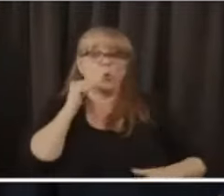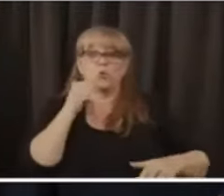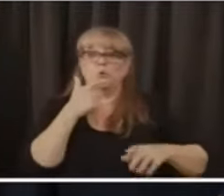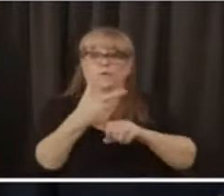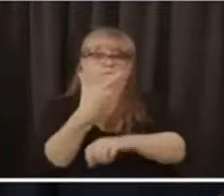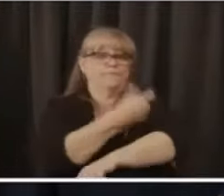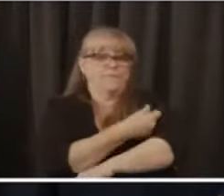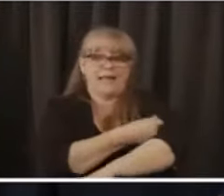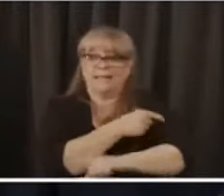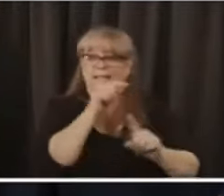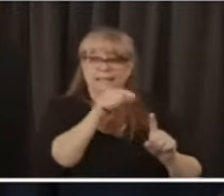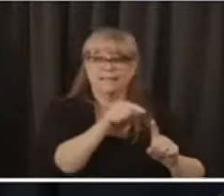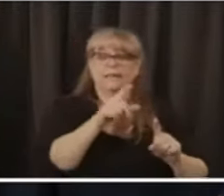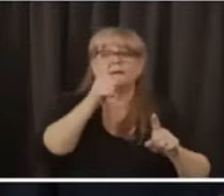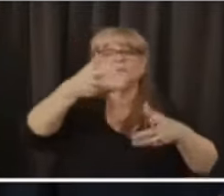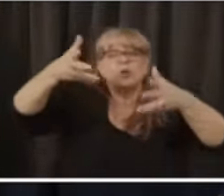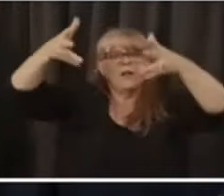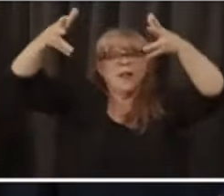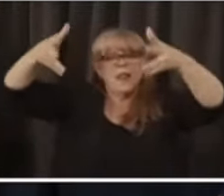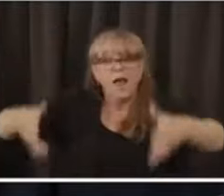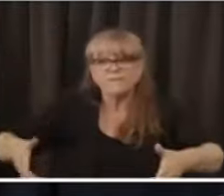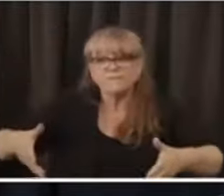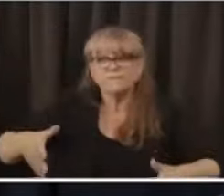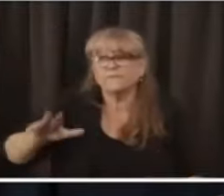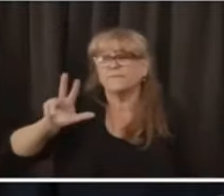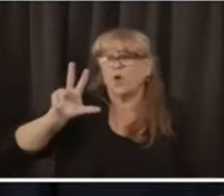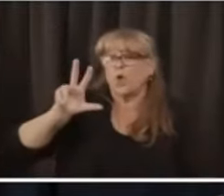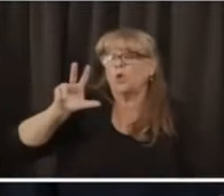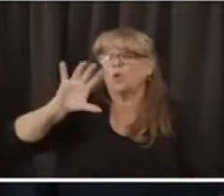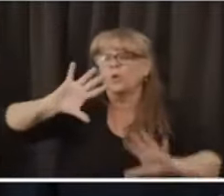the 30, 35% of the population